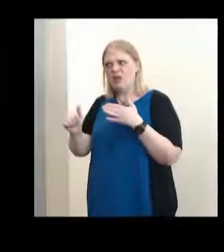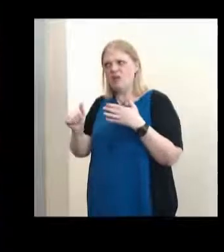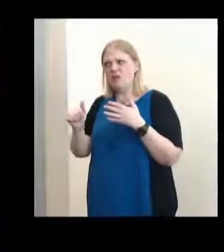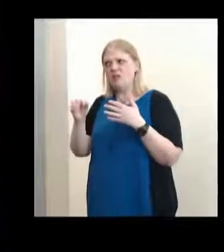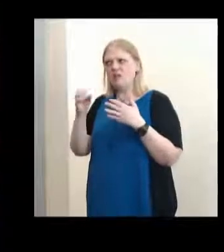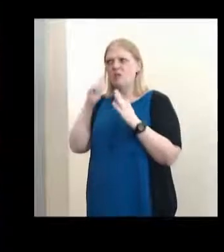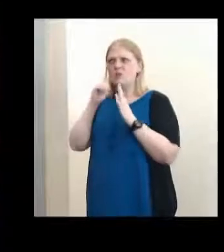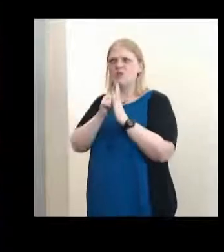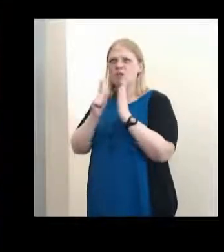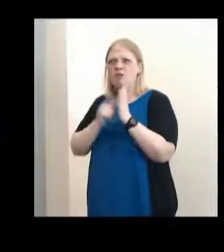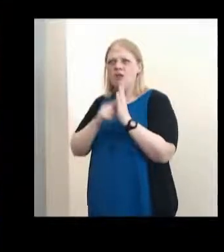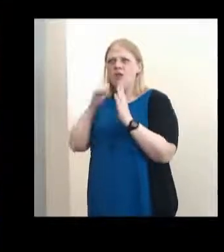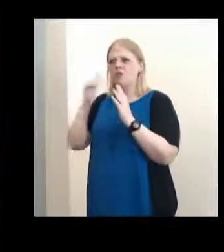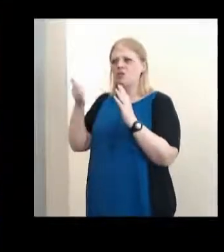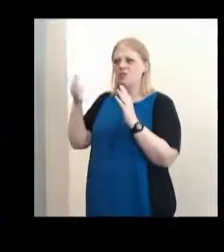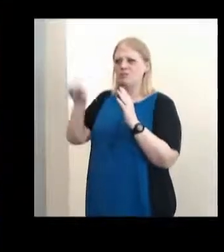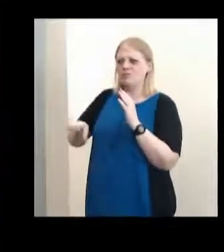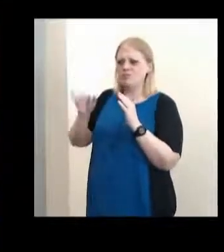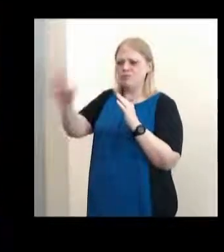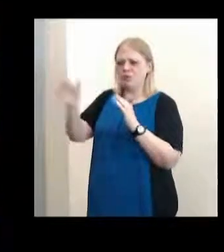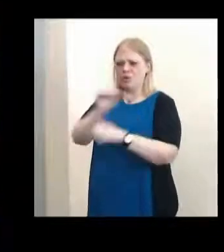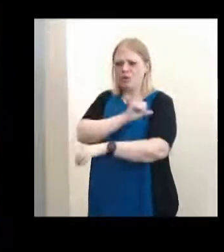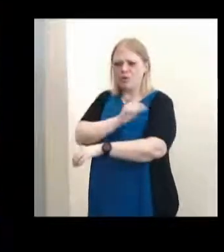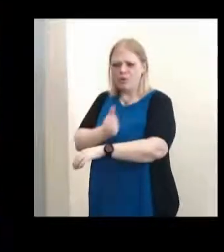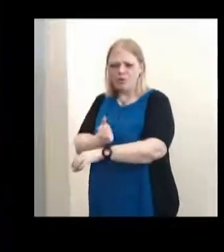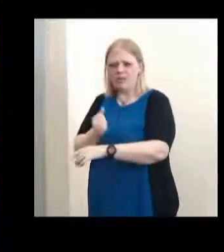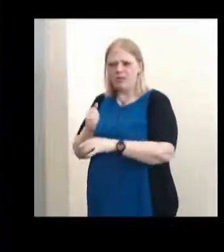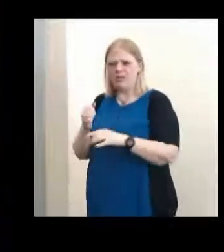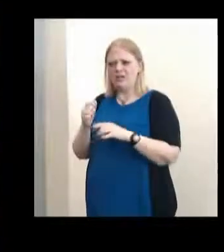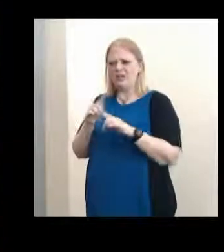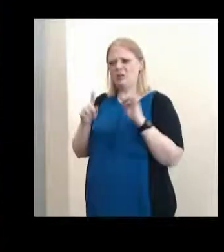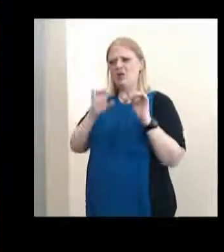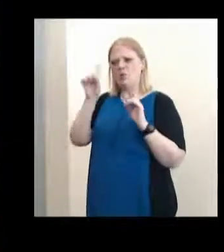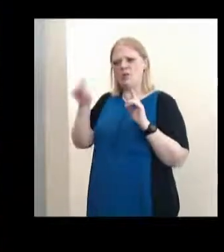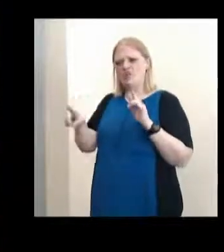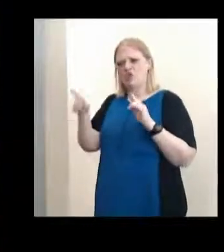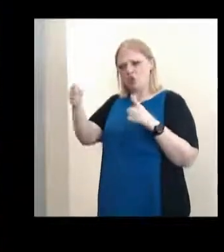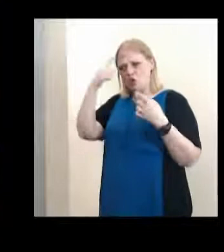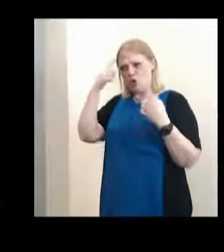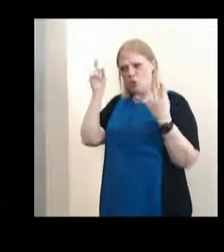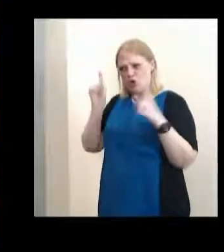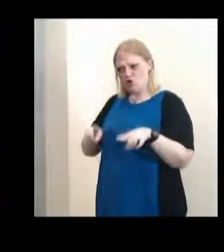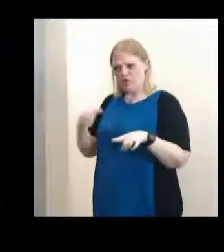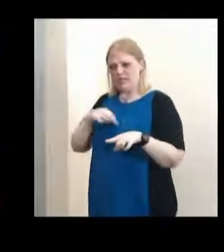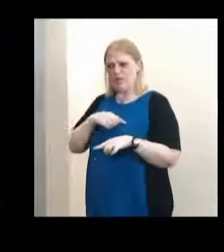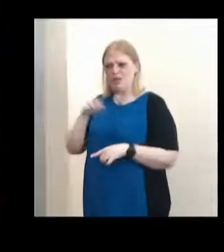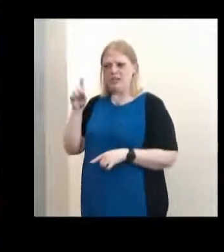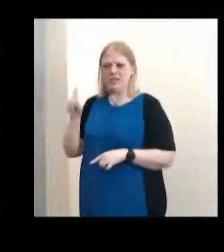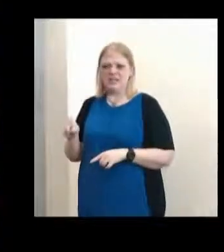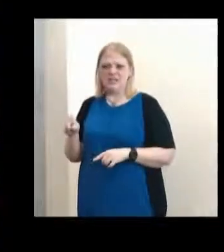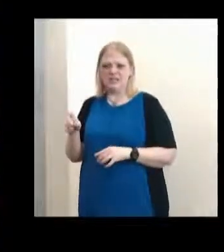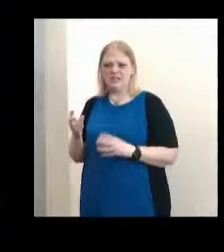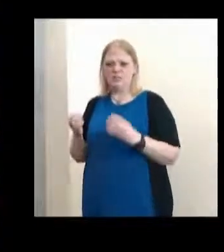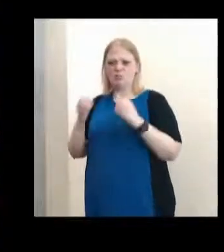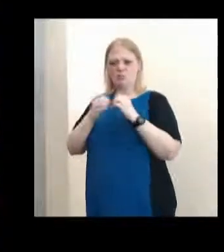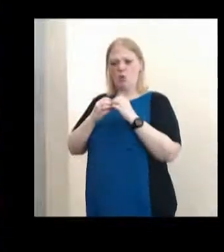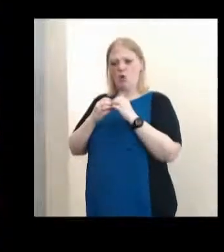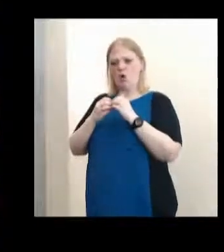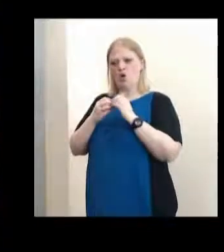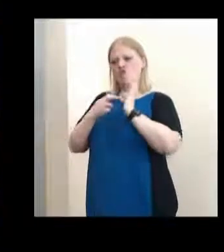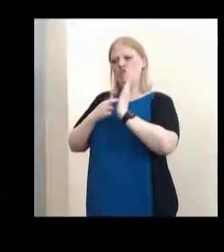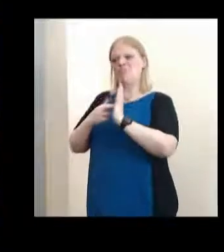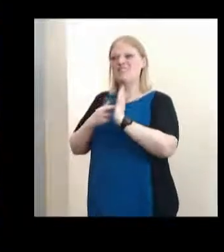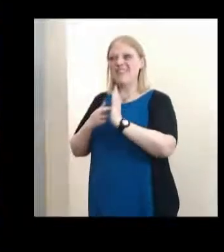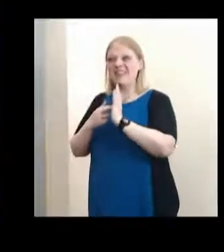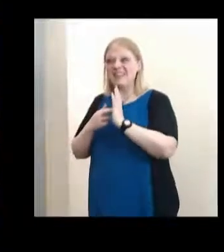your authority. It failed along party lines for now. My question is, do you agree, though, that we need more of a representative